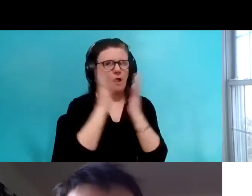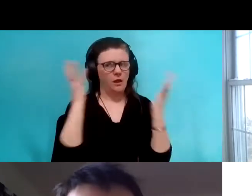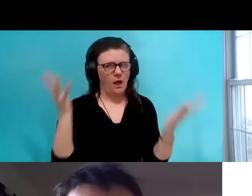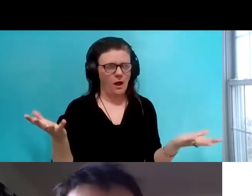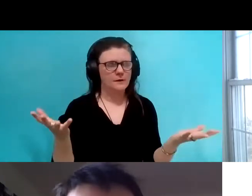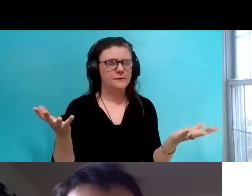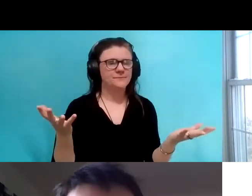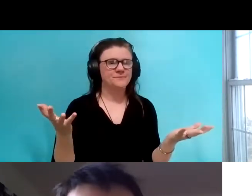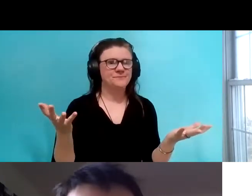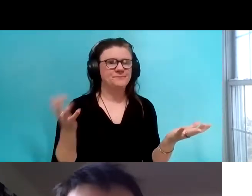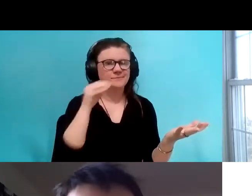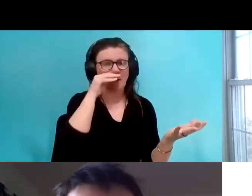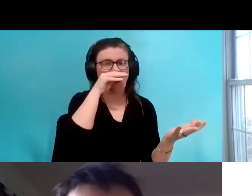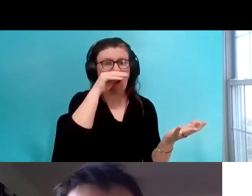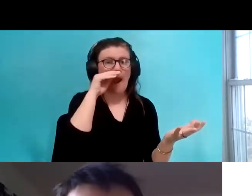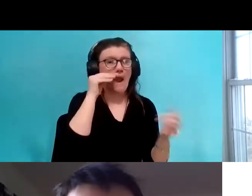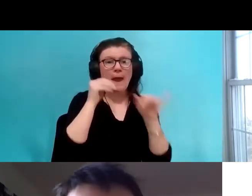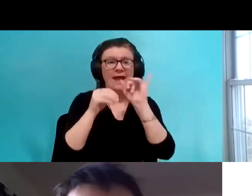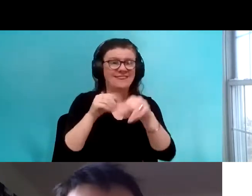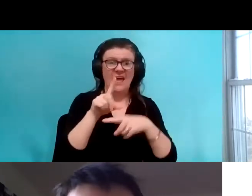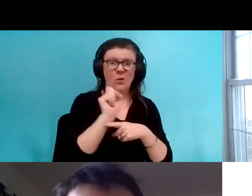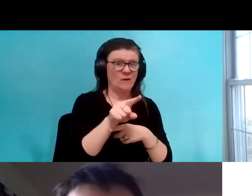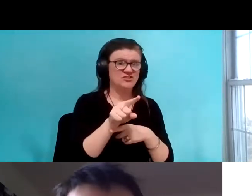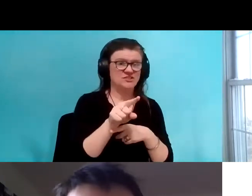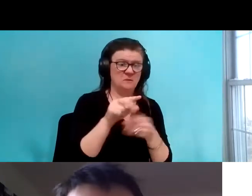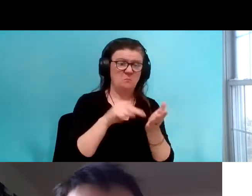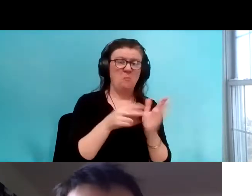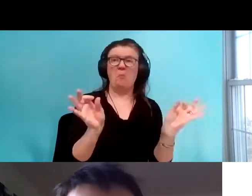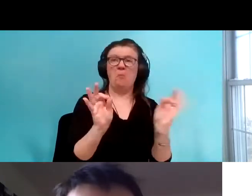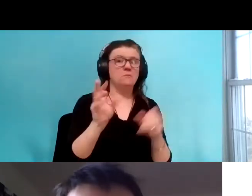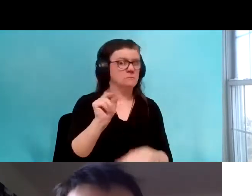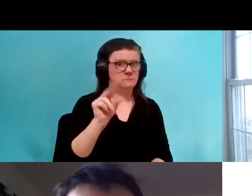that question is not trivial at all. And